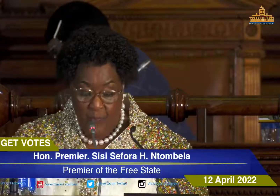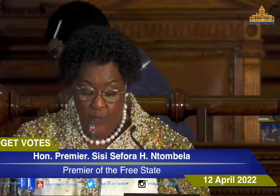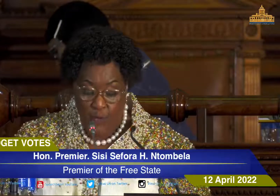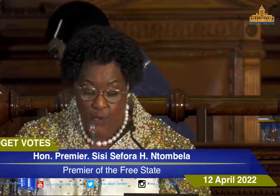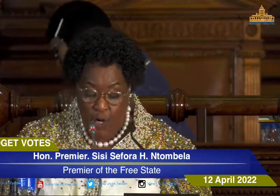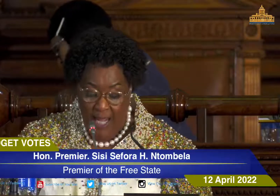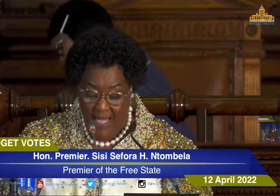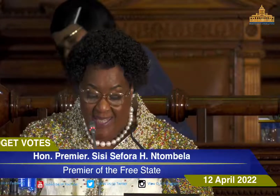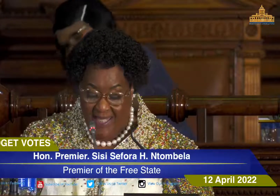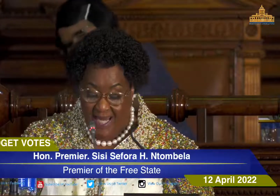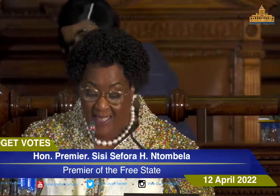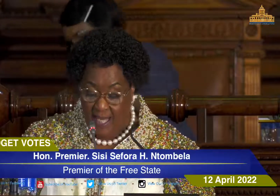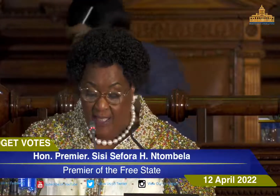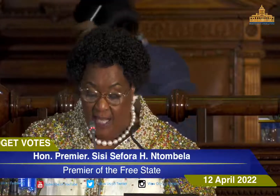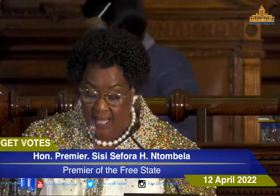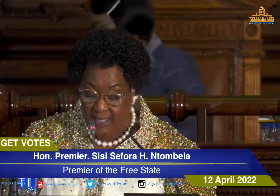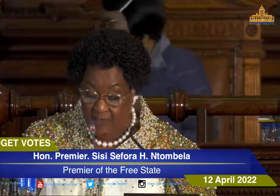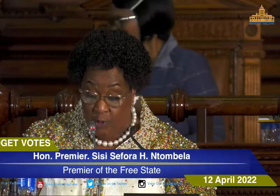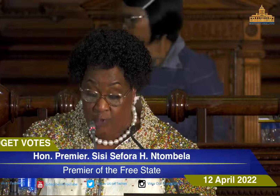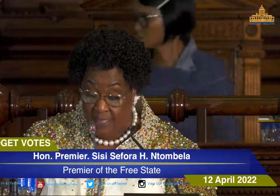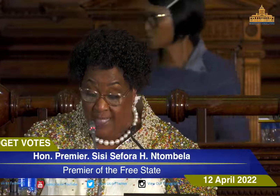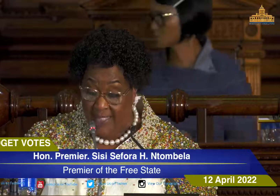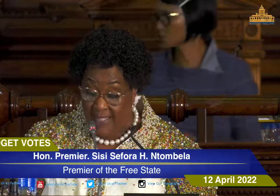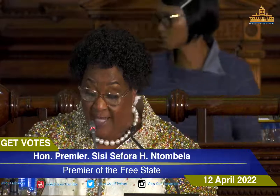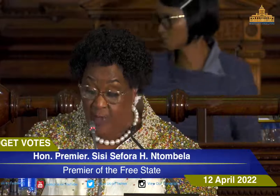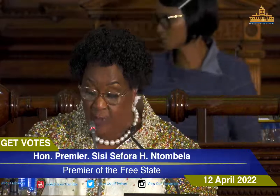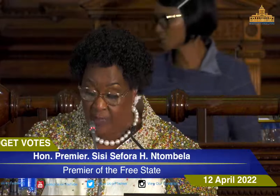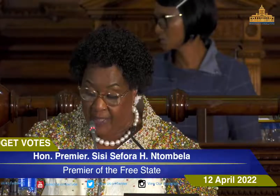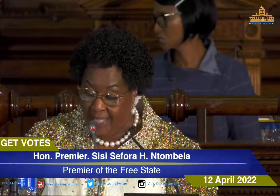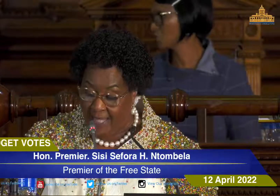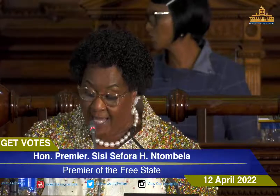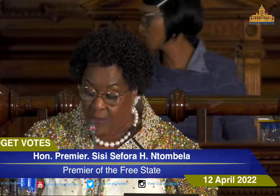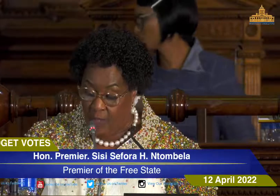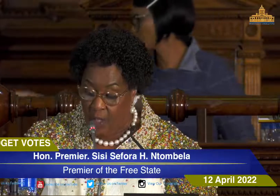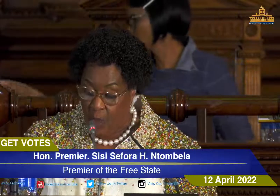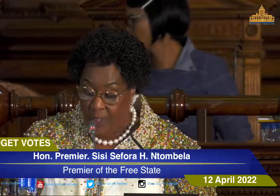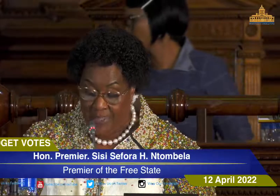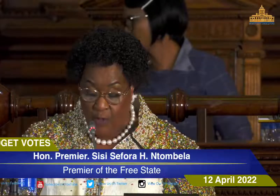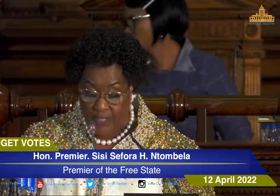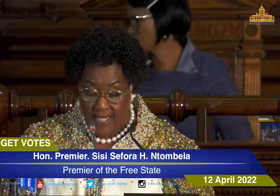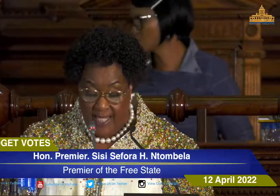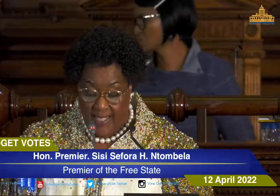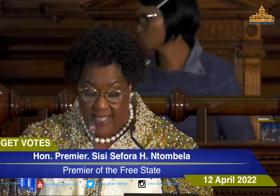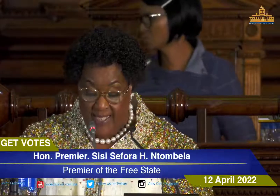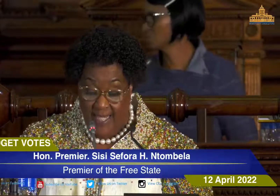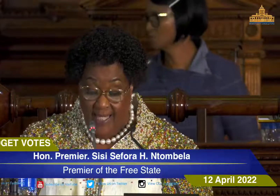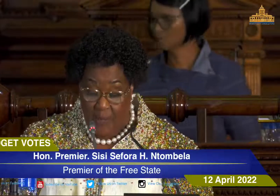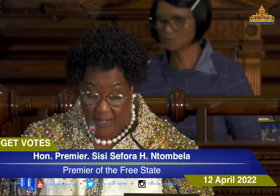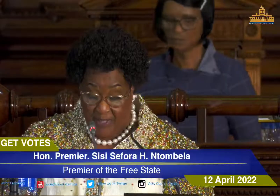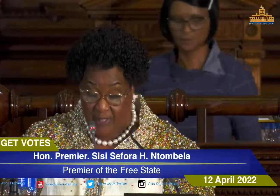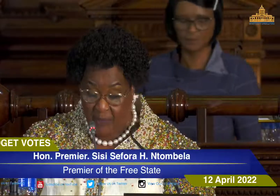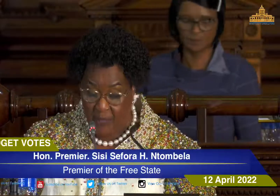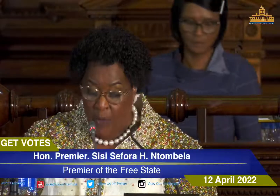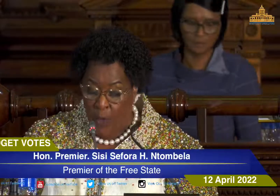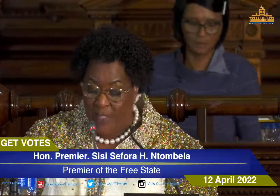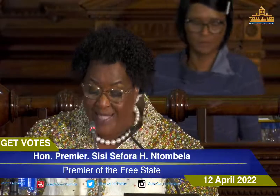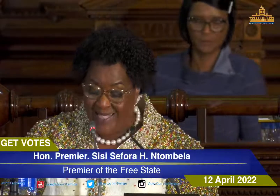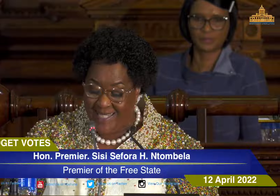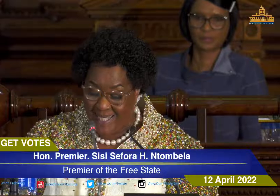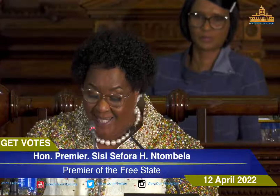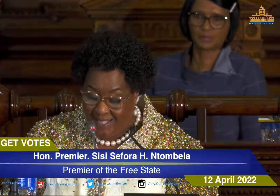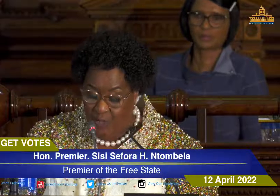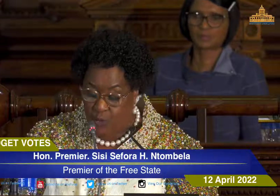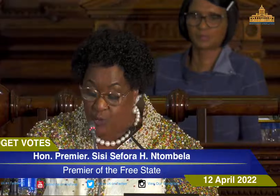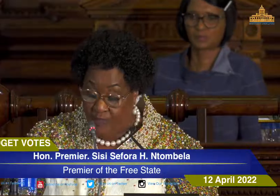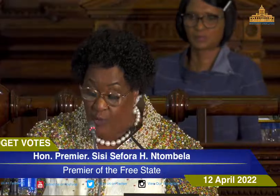Speaker, no ethical and developmental state will be realized without the necessary capacity. We